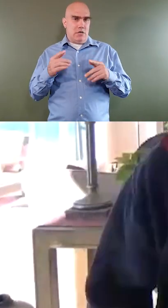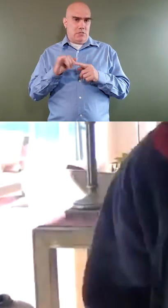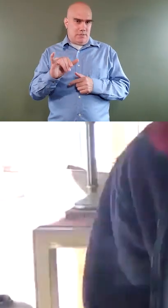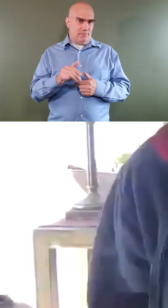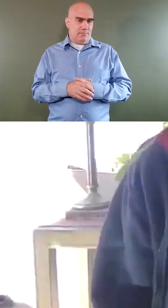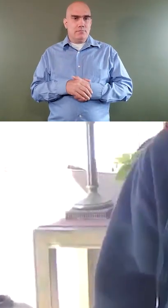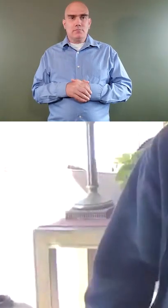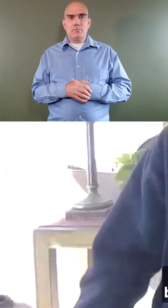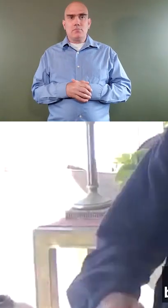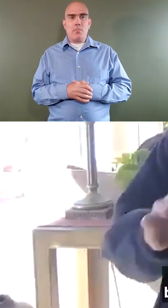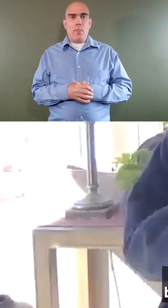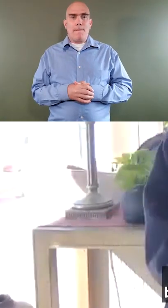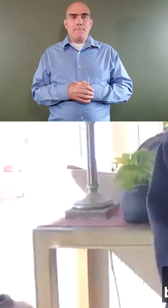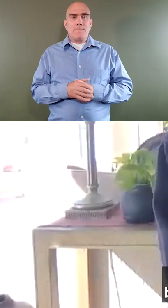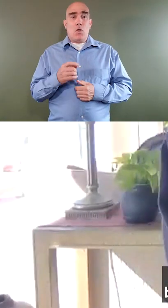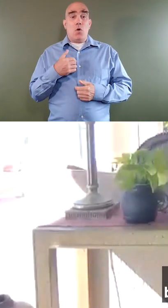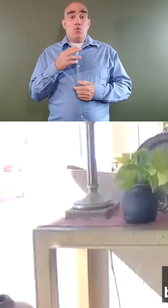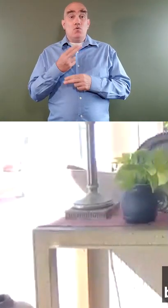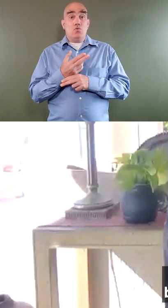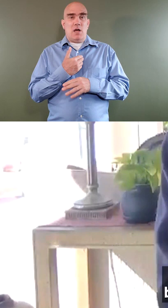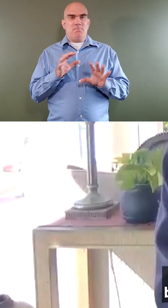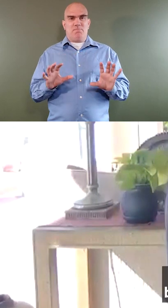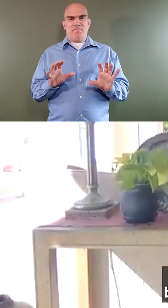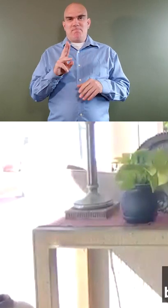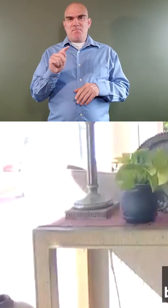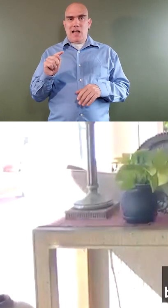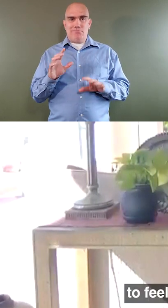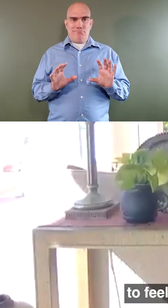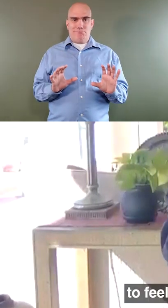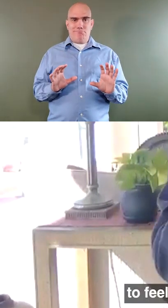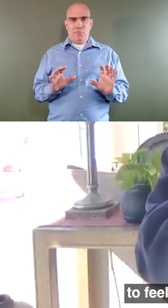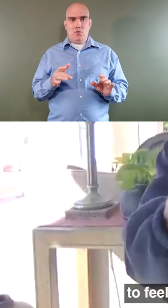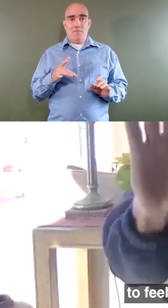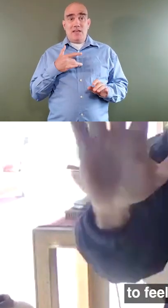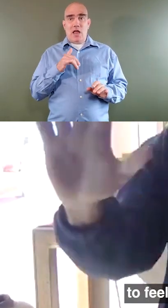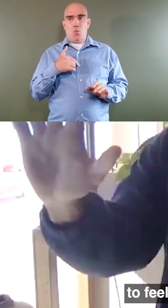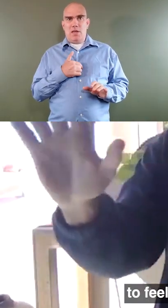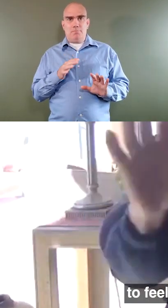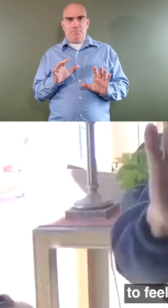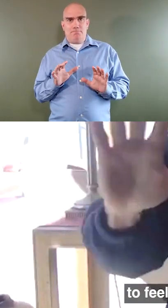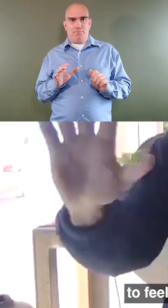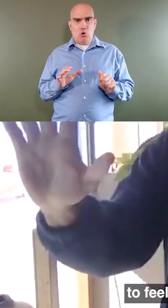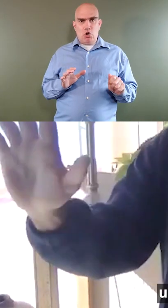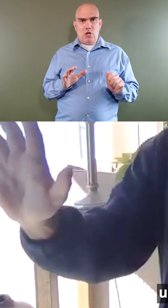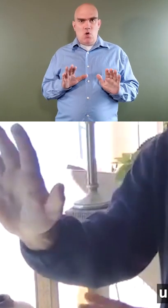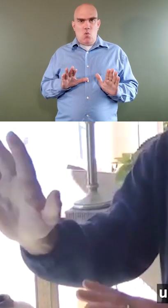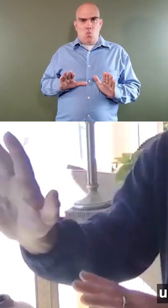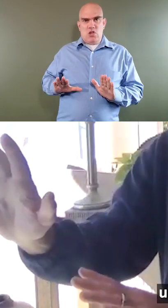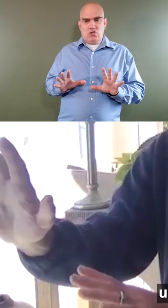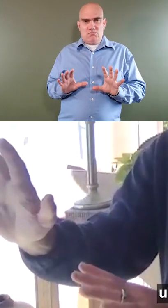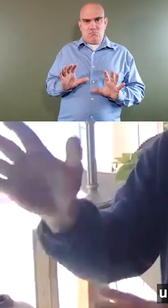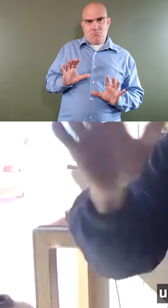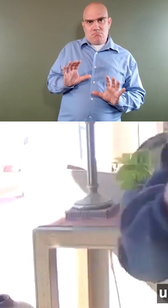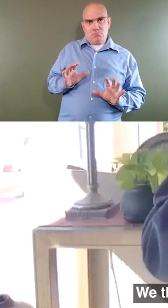body, and we're going to use our butts, one cheek or the other, to feel like we're pushing across until we get to